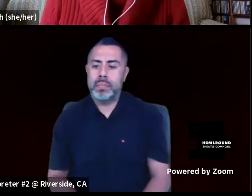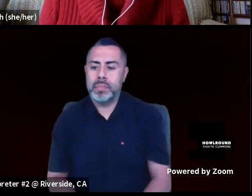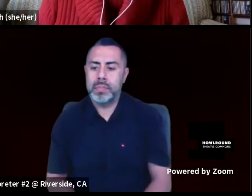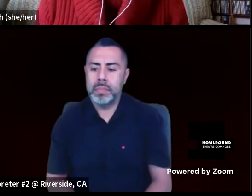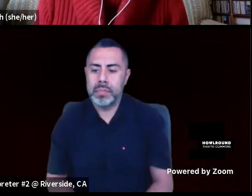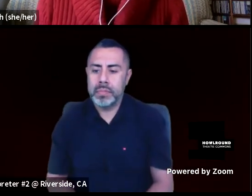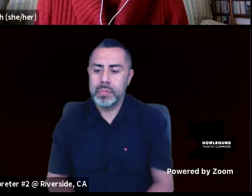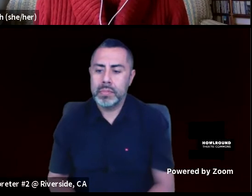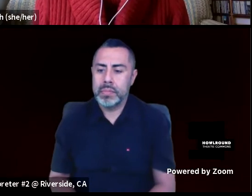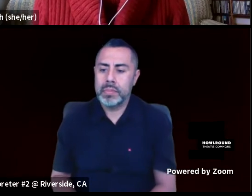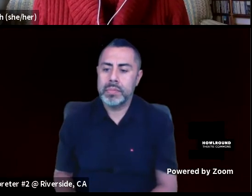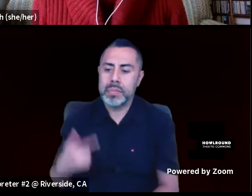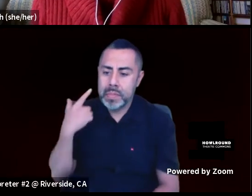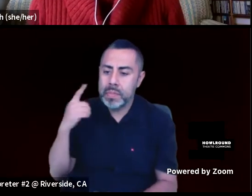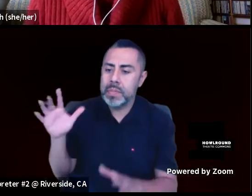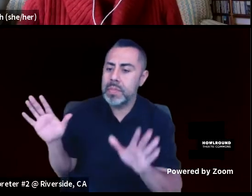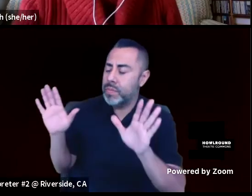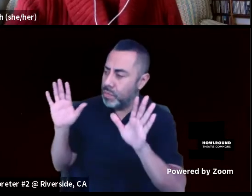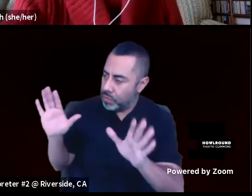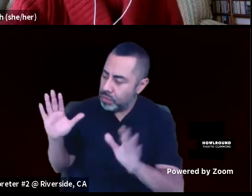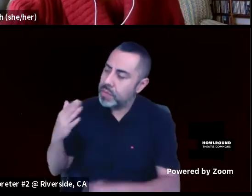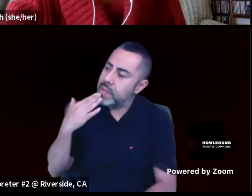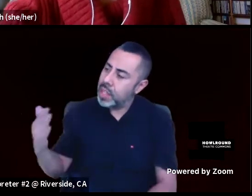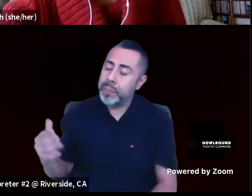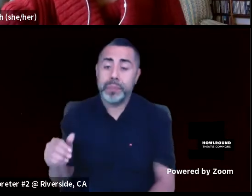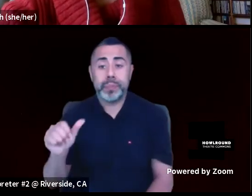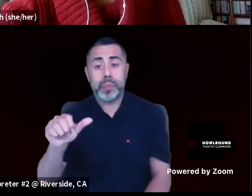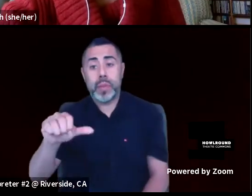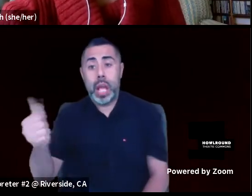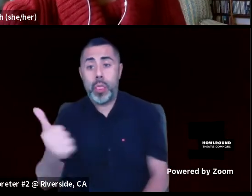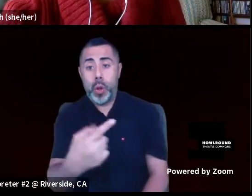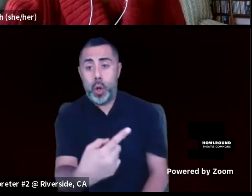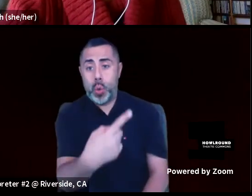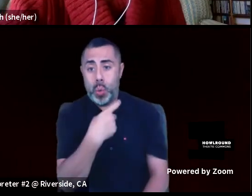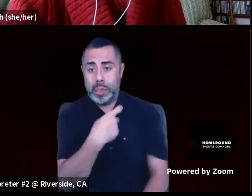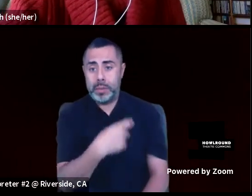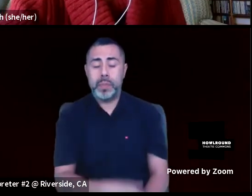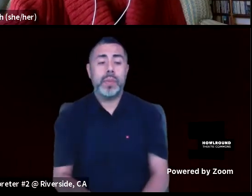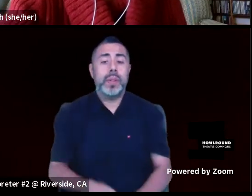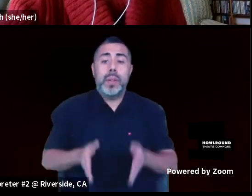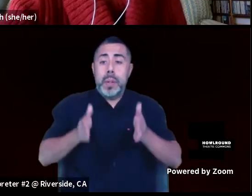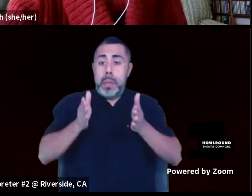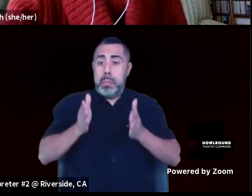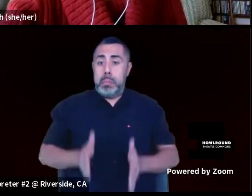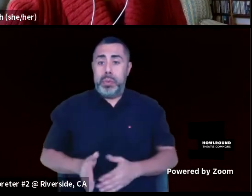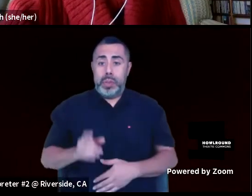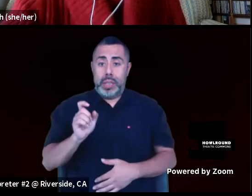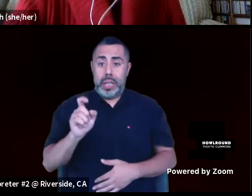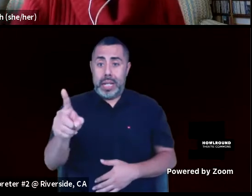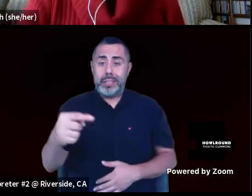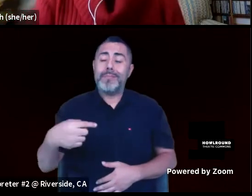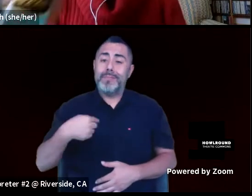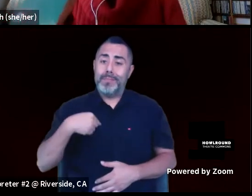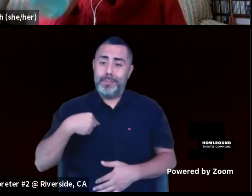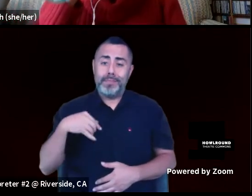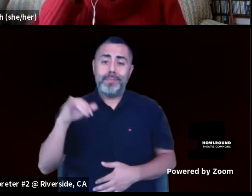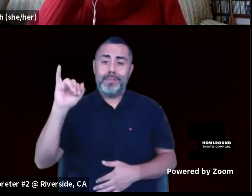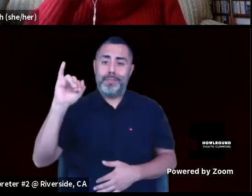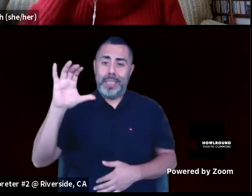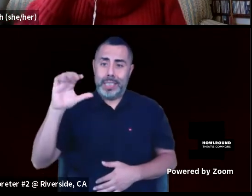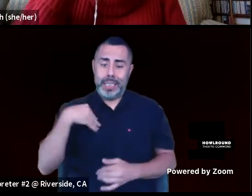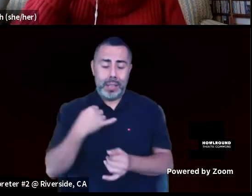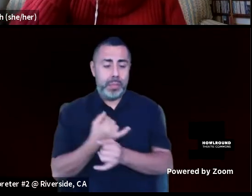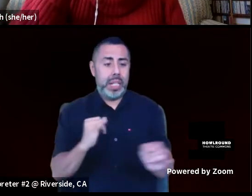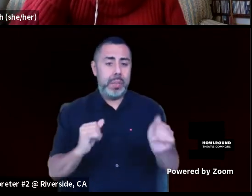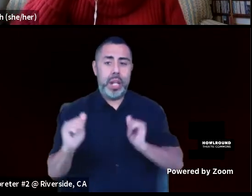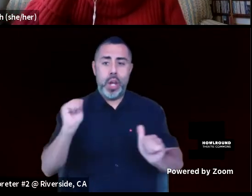Great, thank you. So we have another question that came in. This person's asking that they're an independent performing artist and all of their